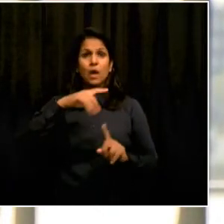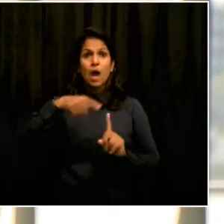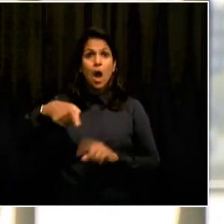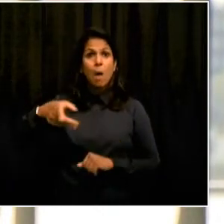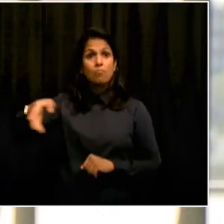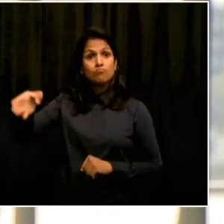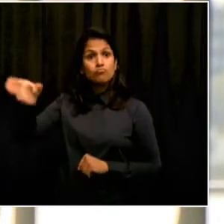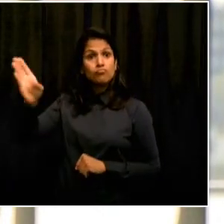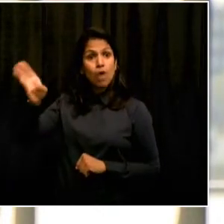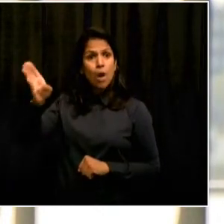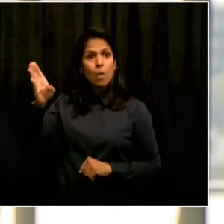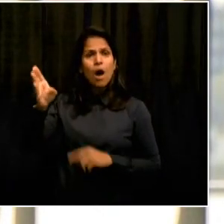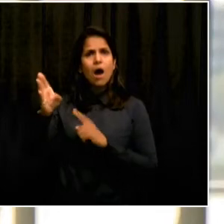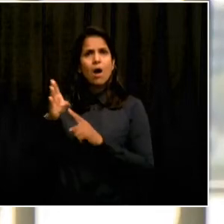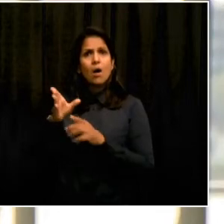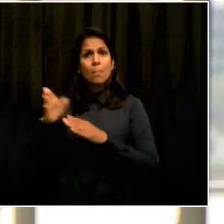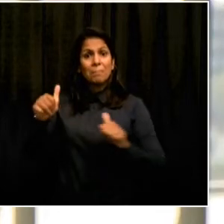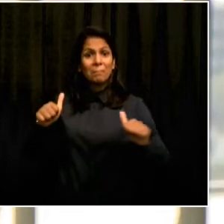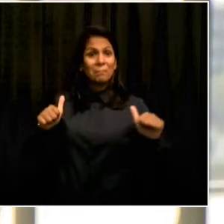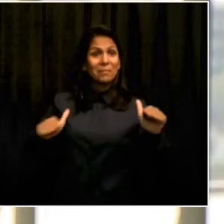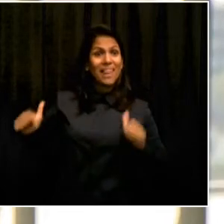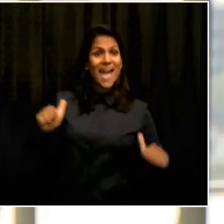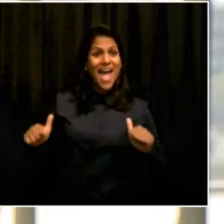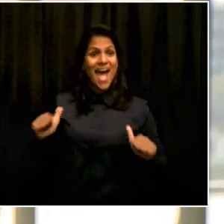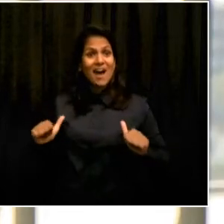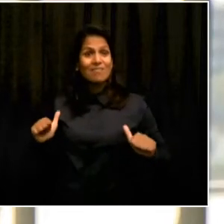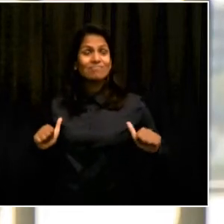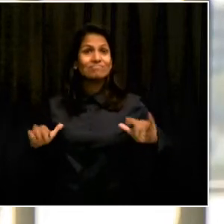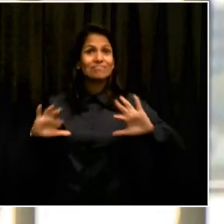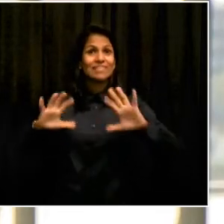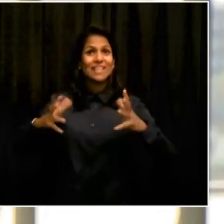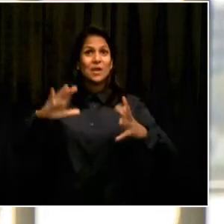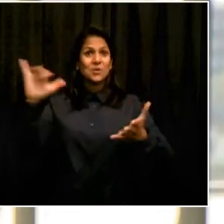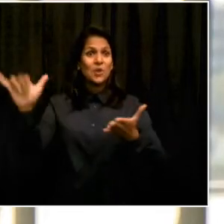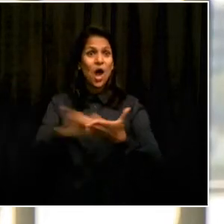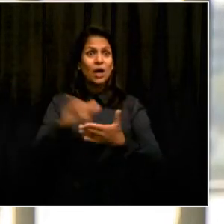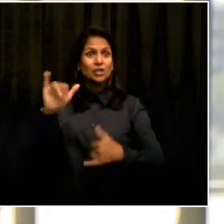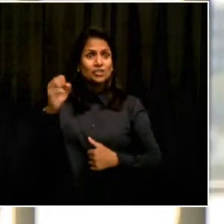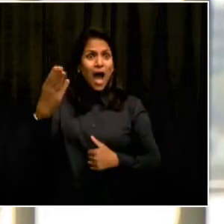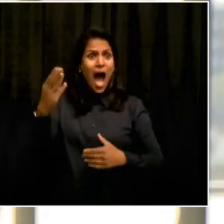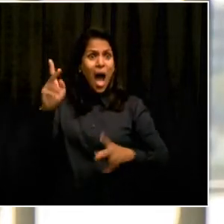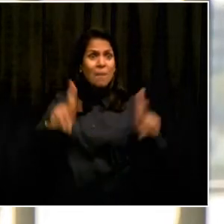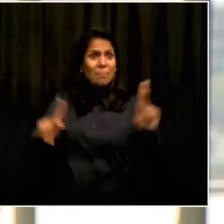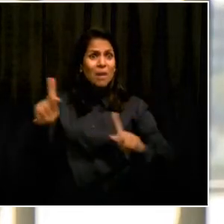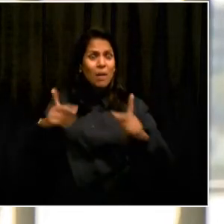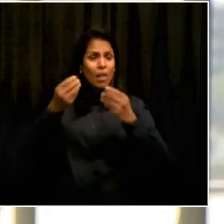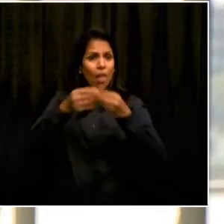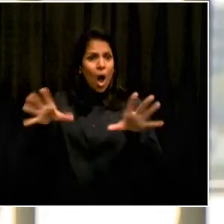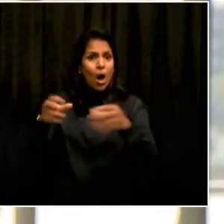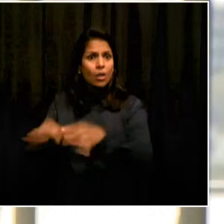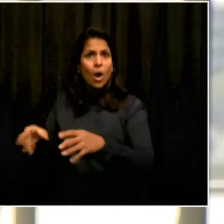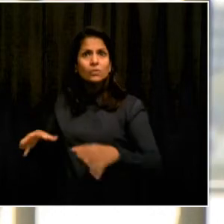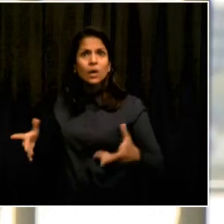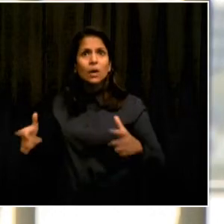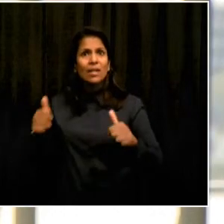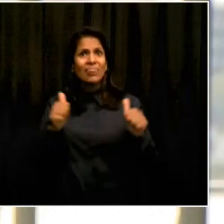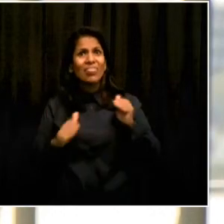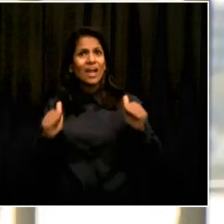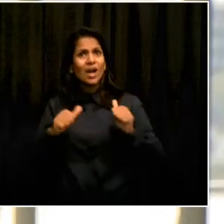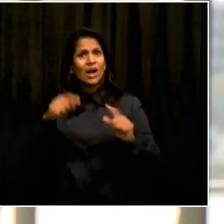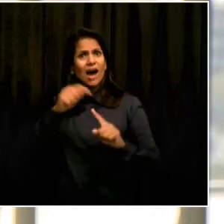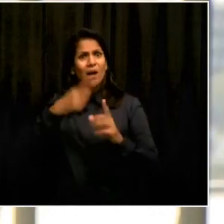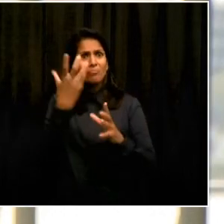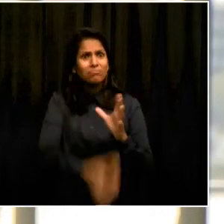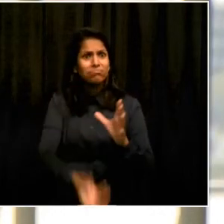of testing, quick testing, so that we can use that to make it safe for people to come back to those places. That's